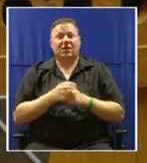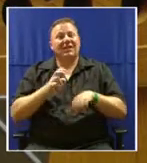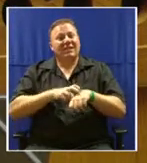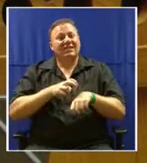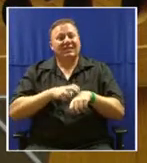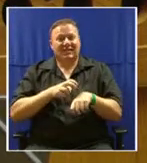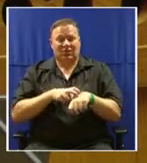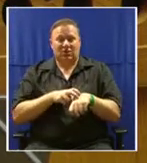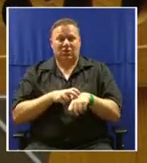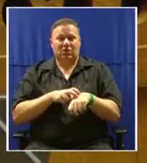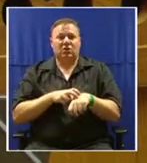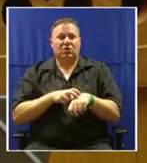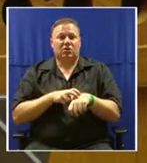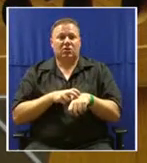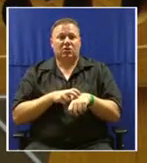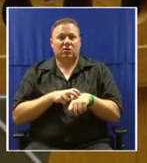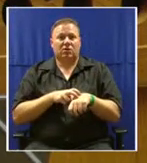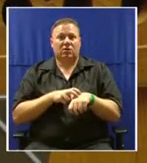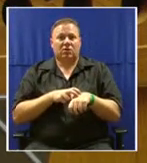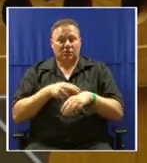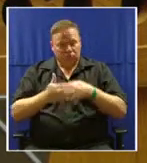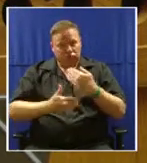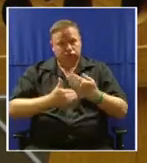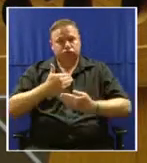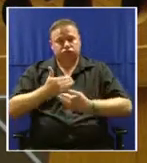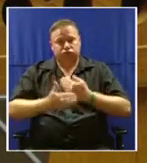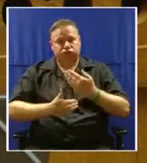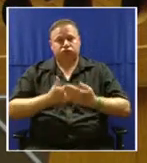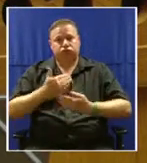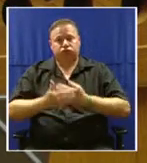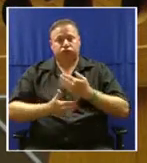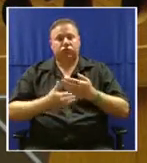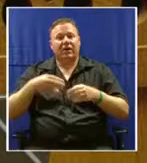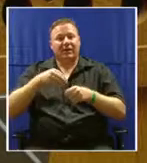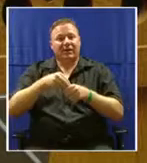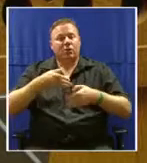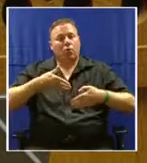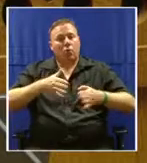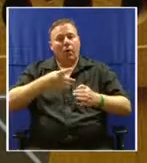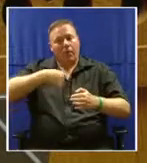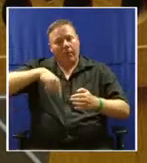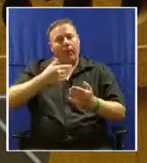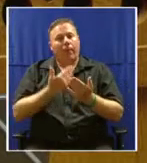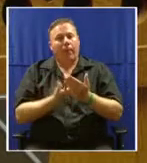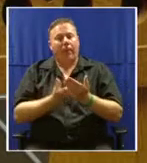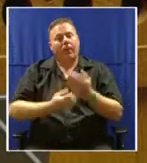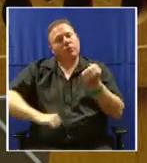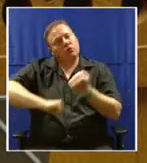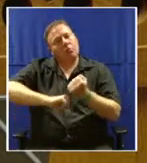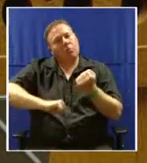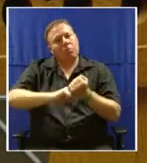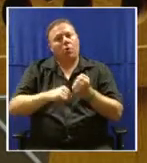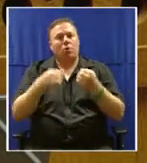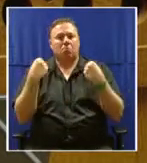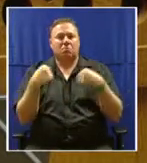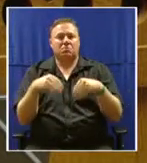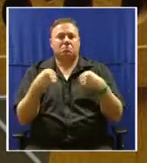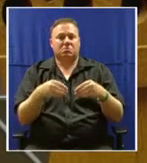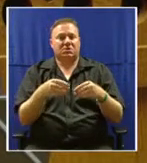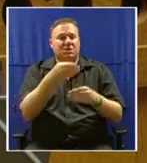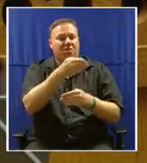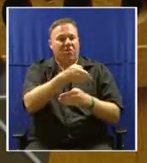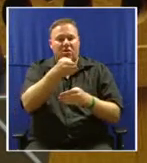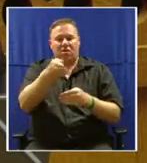continue within our means to provide support to those businesses